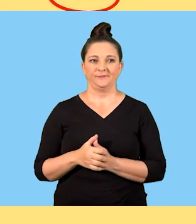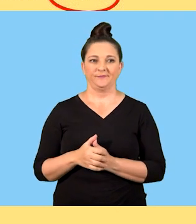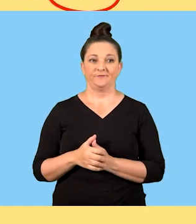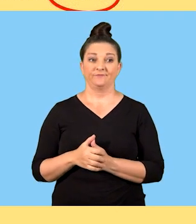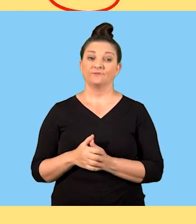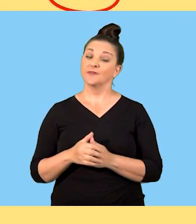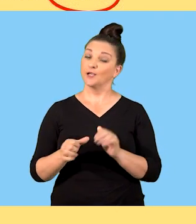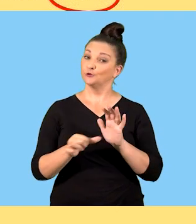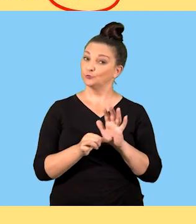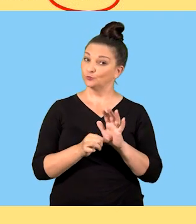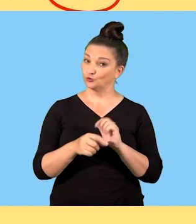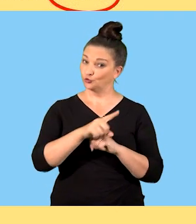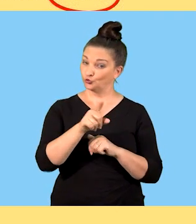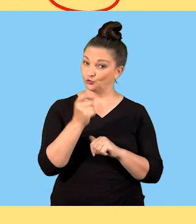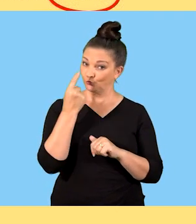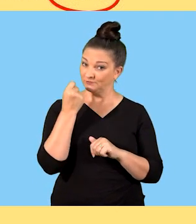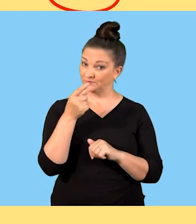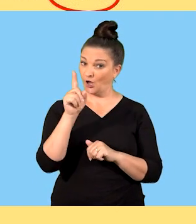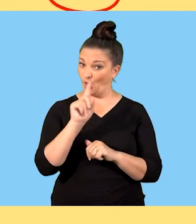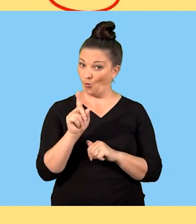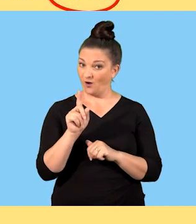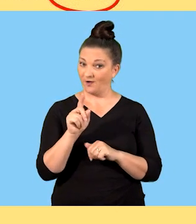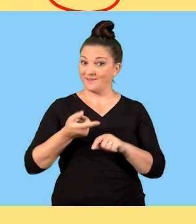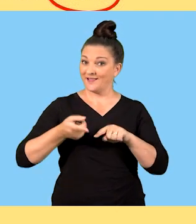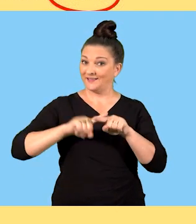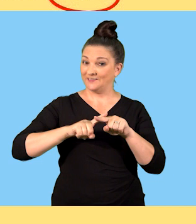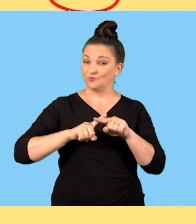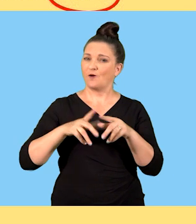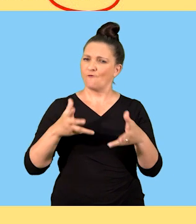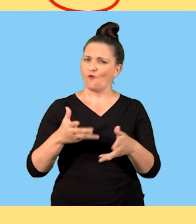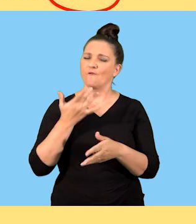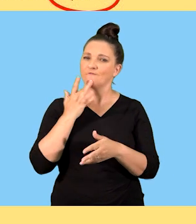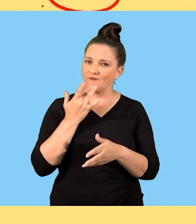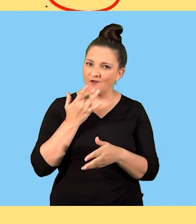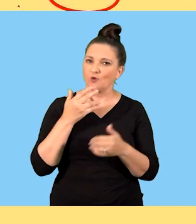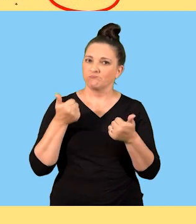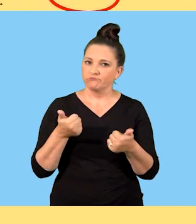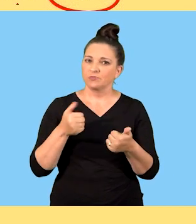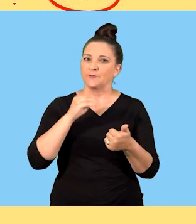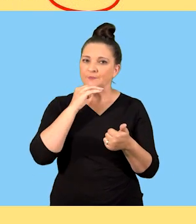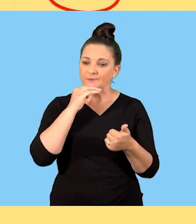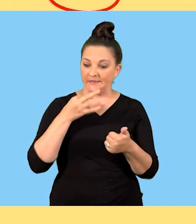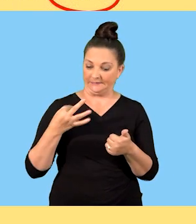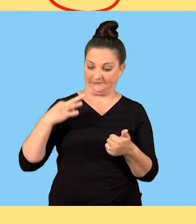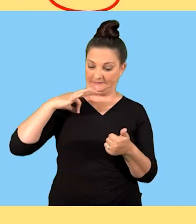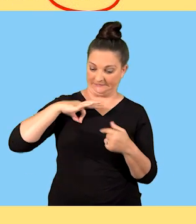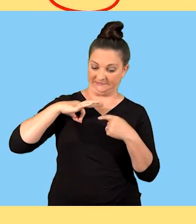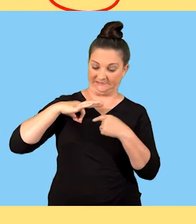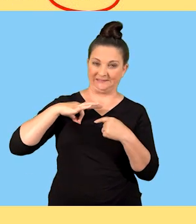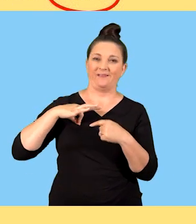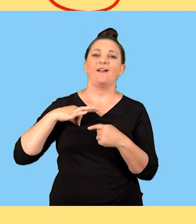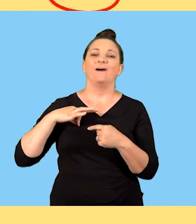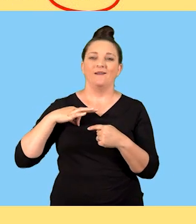have 50 rands. Very important that you understand that interest on a favorable balance is